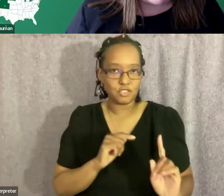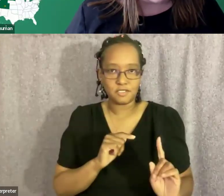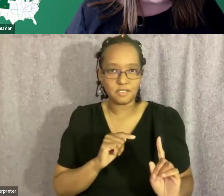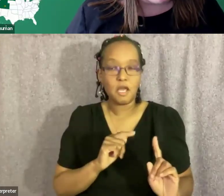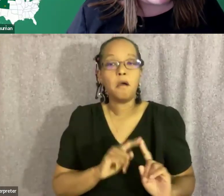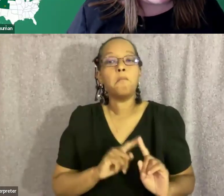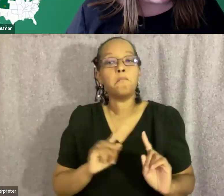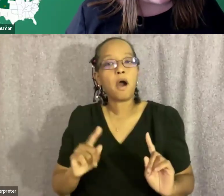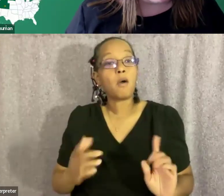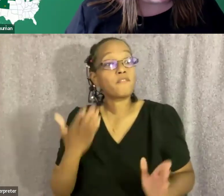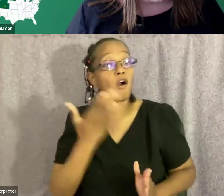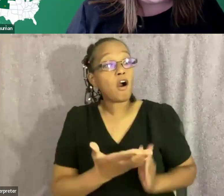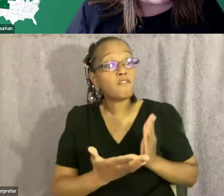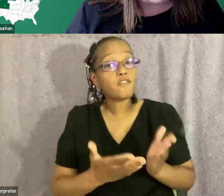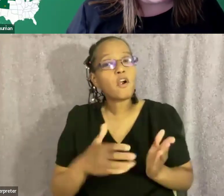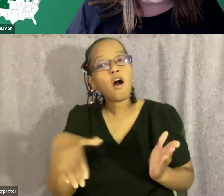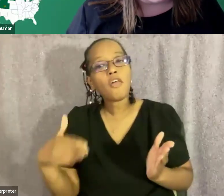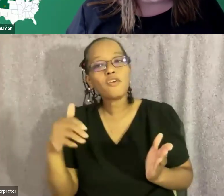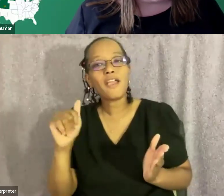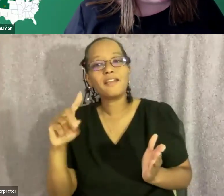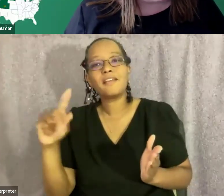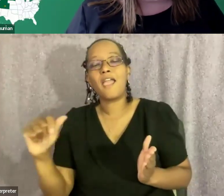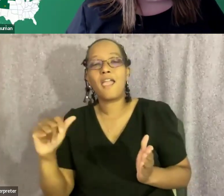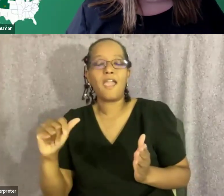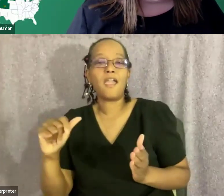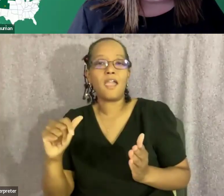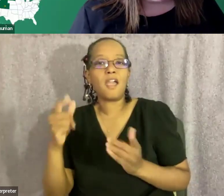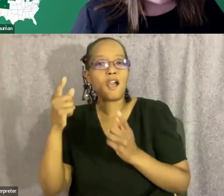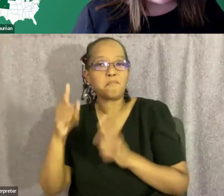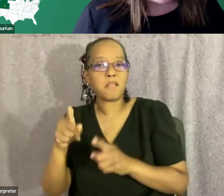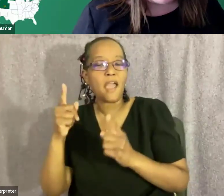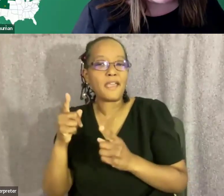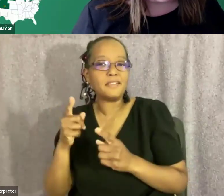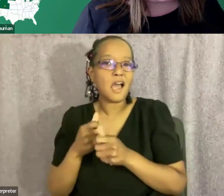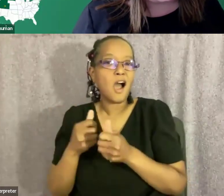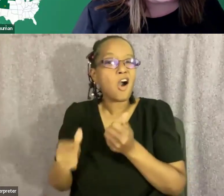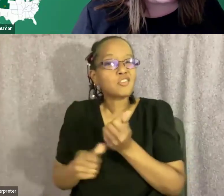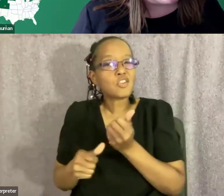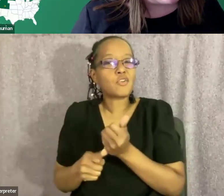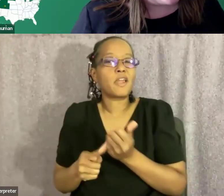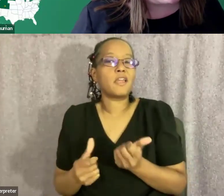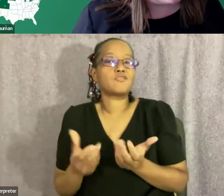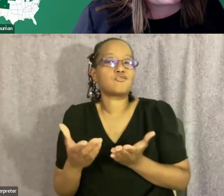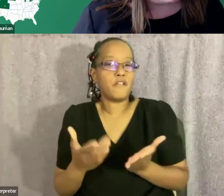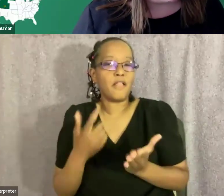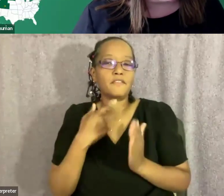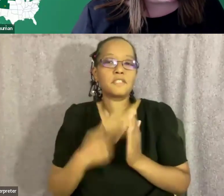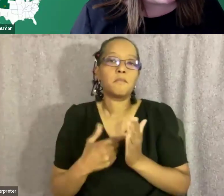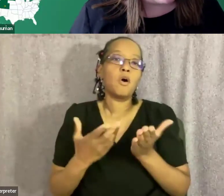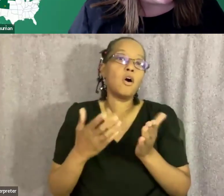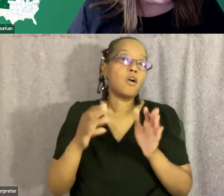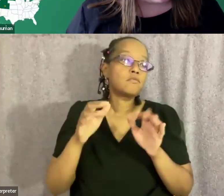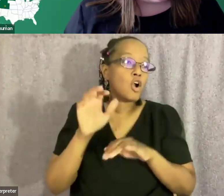they've been offered other ADA compliant auxiliary aids like CART services, oral